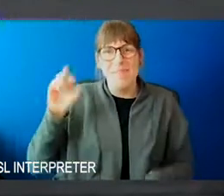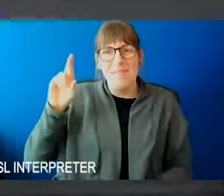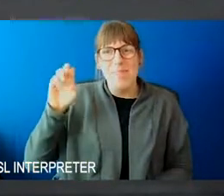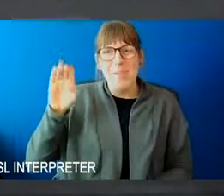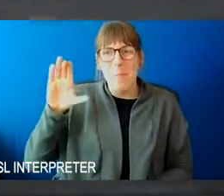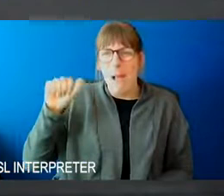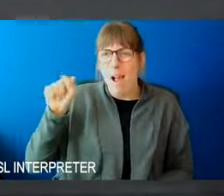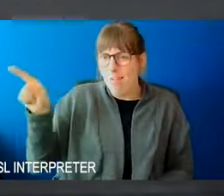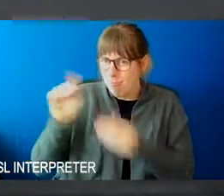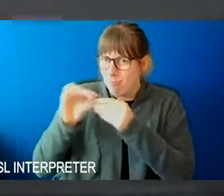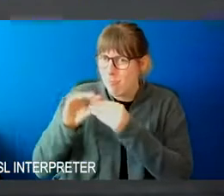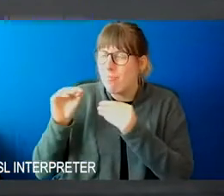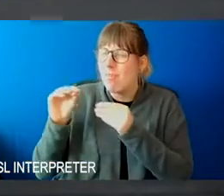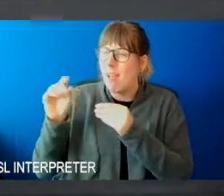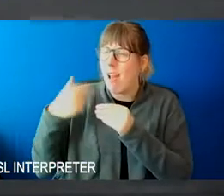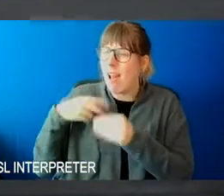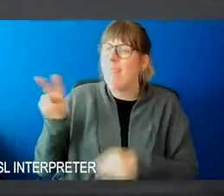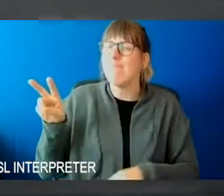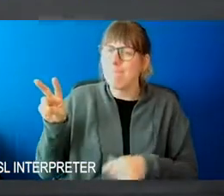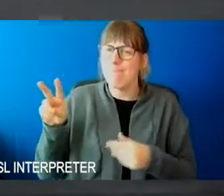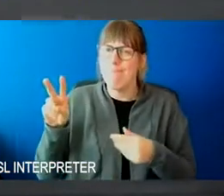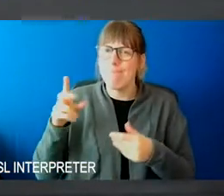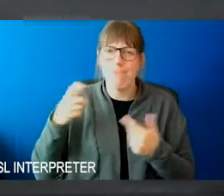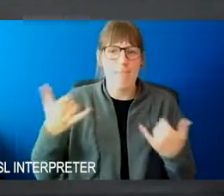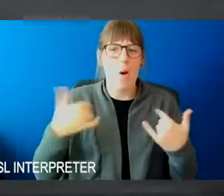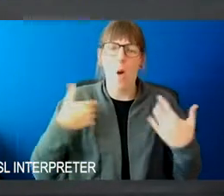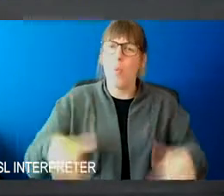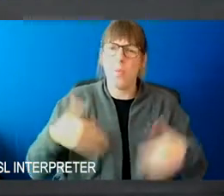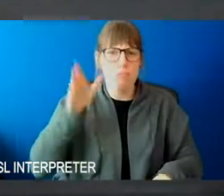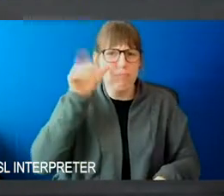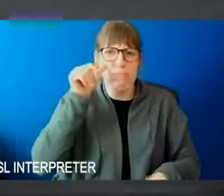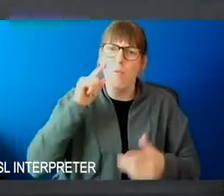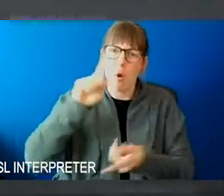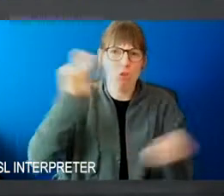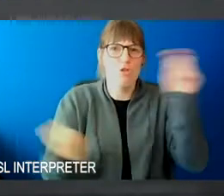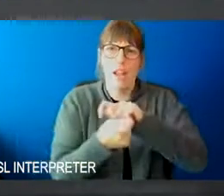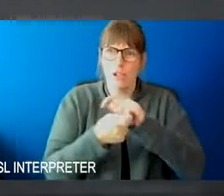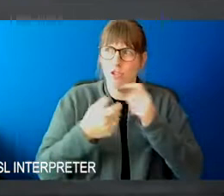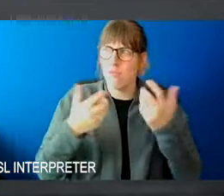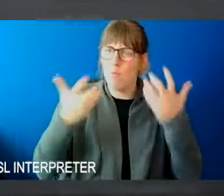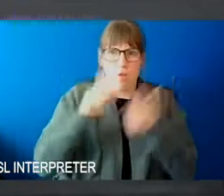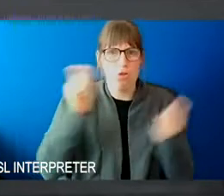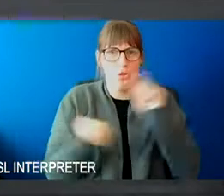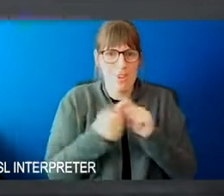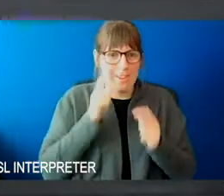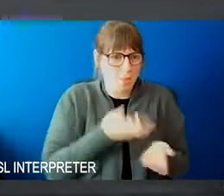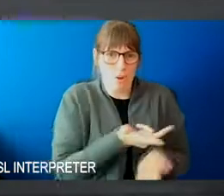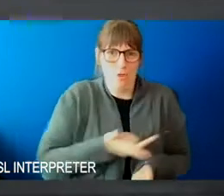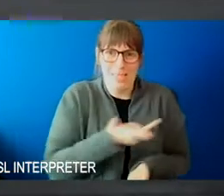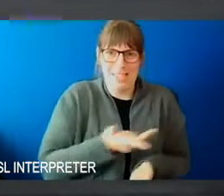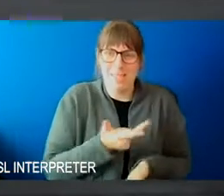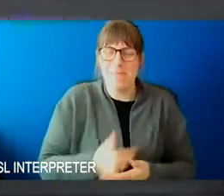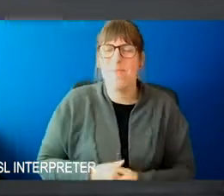are making me, as Rebecca said, even more determined for the change that we're seeking,